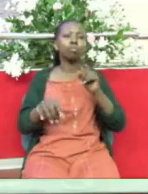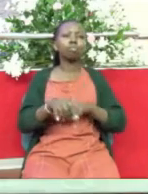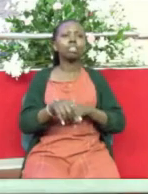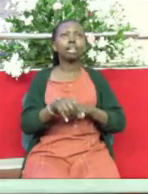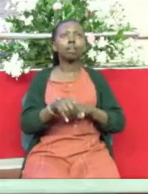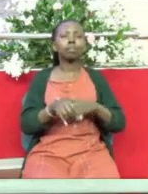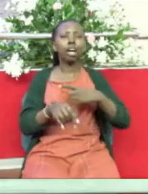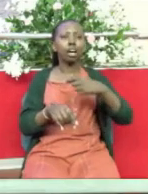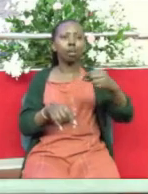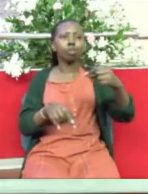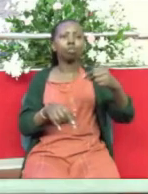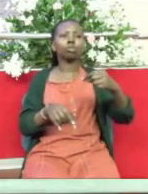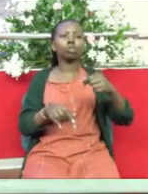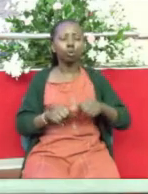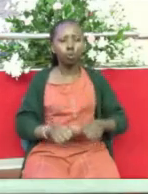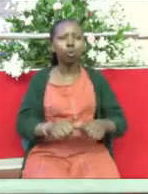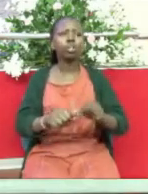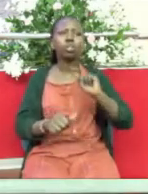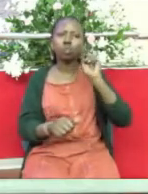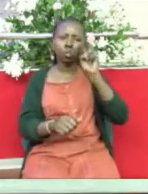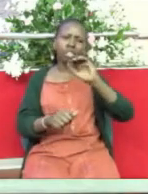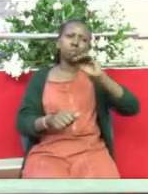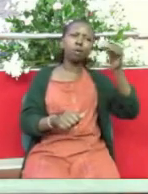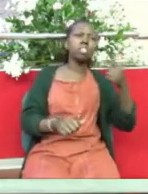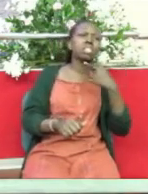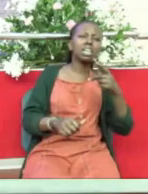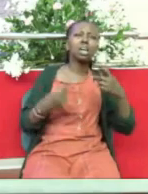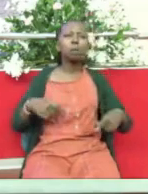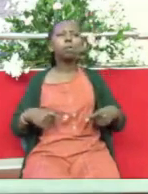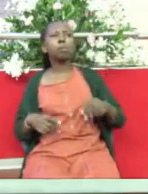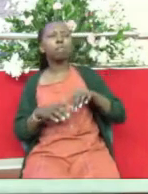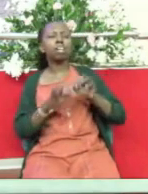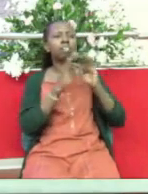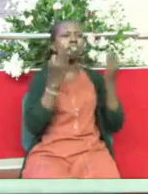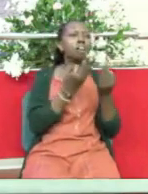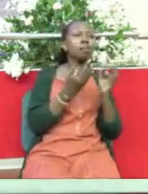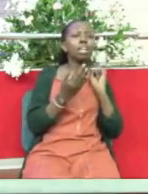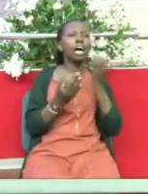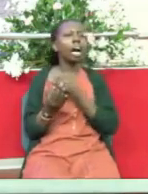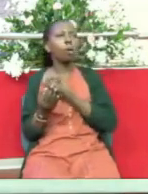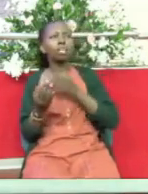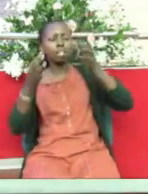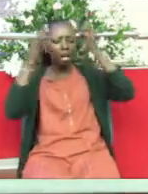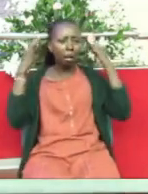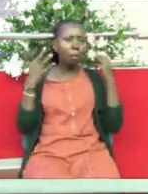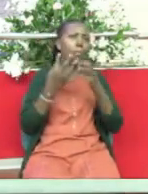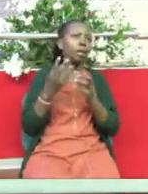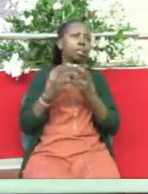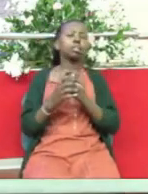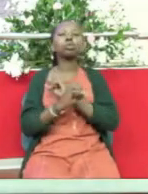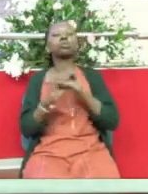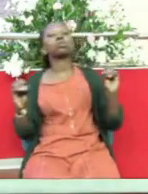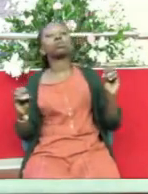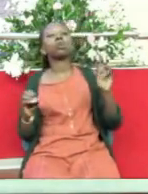this mountain and you begin saying, you know what, kwetu watu awaholewagi, awakaagi kwando. That is the mountain that has presented